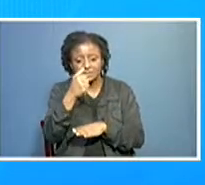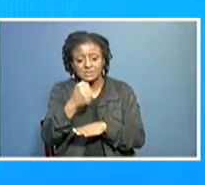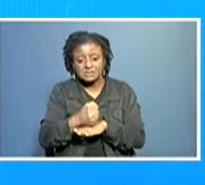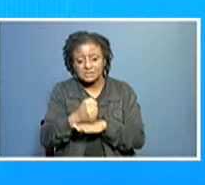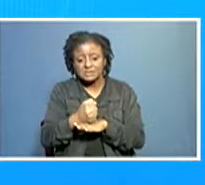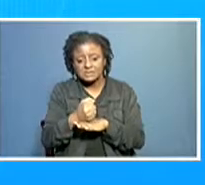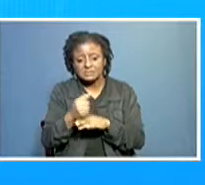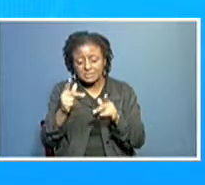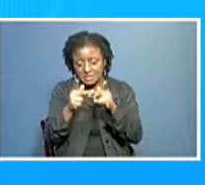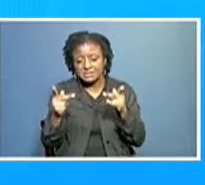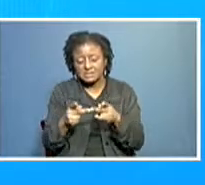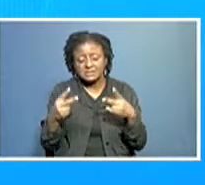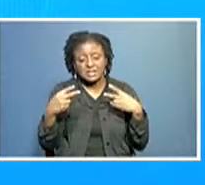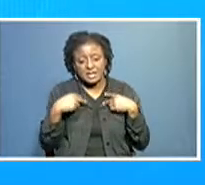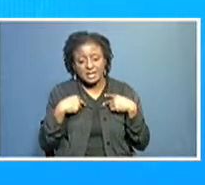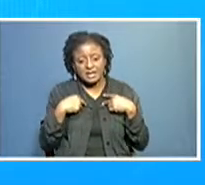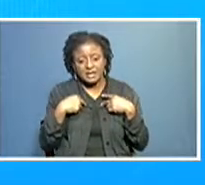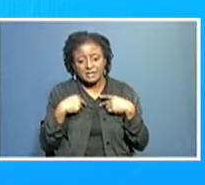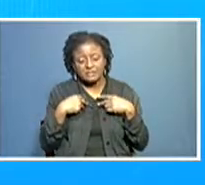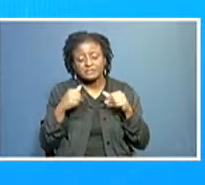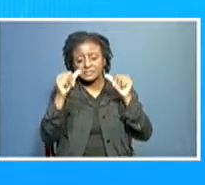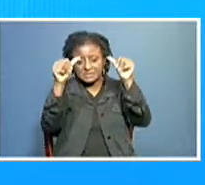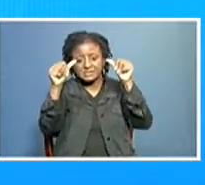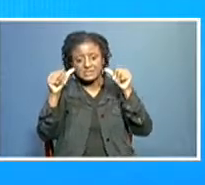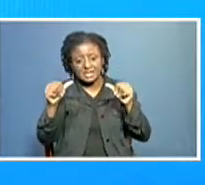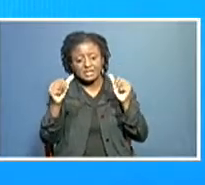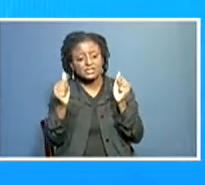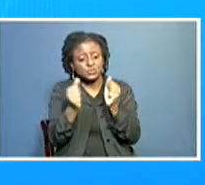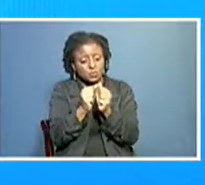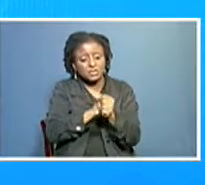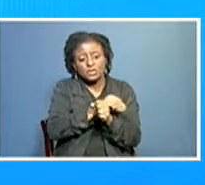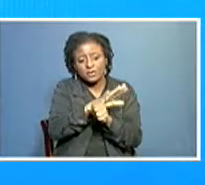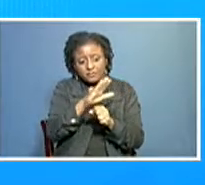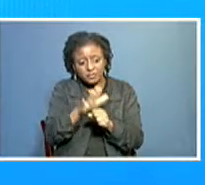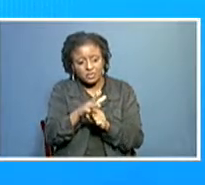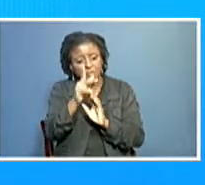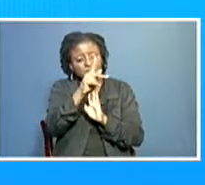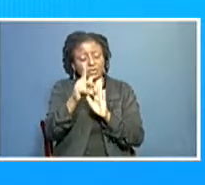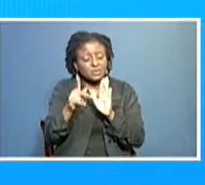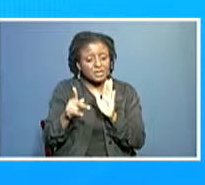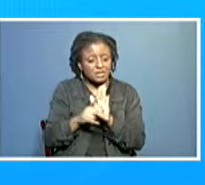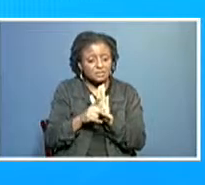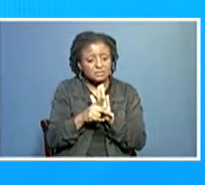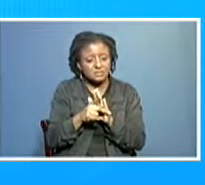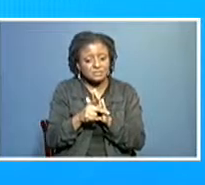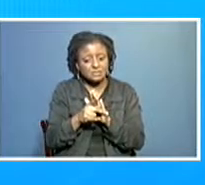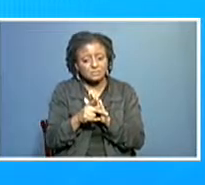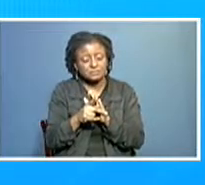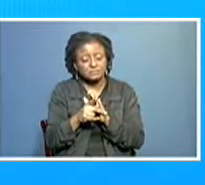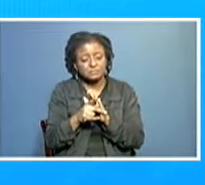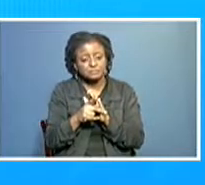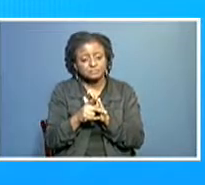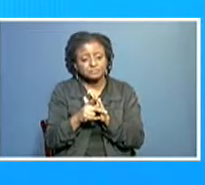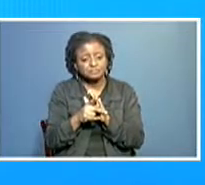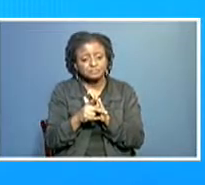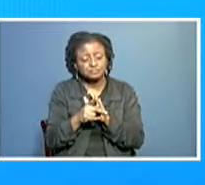noticeable signs with COVID protocols. They're also very strict with the